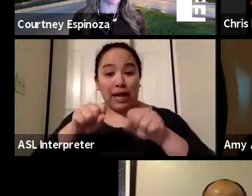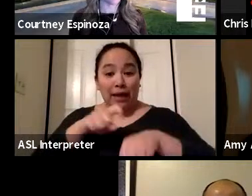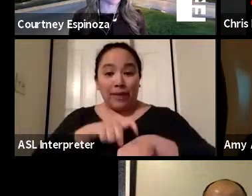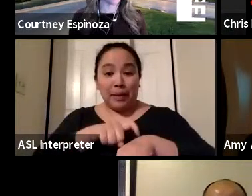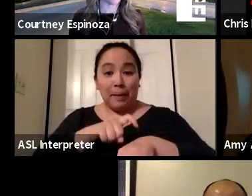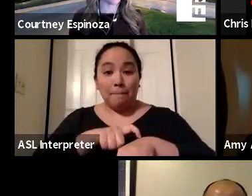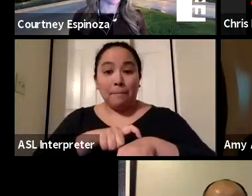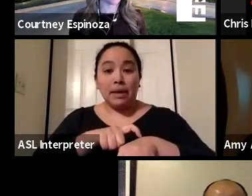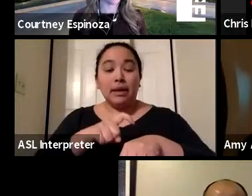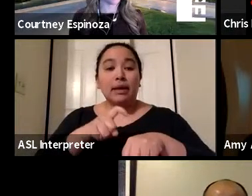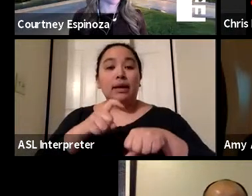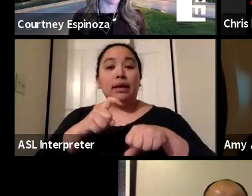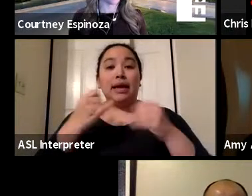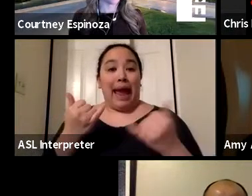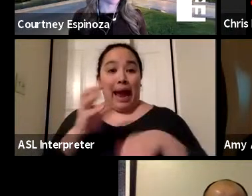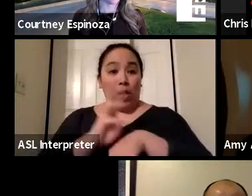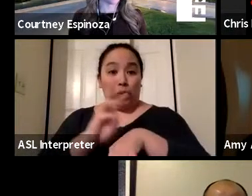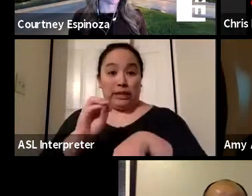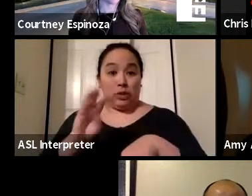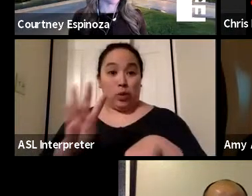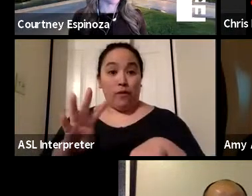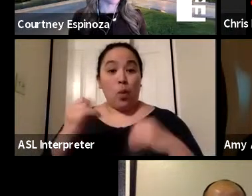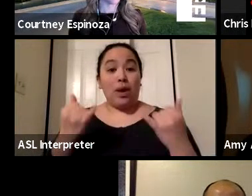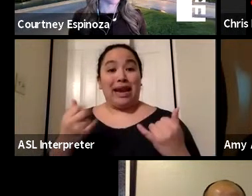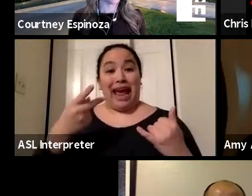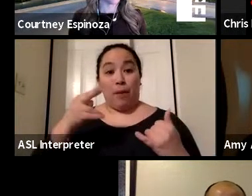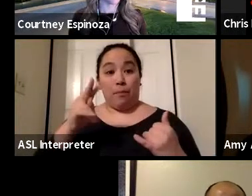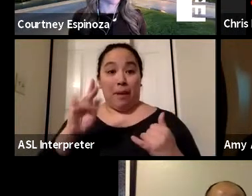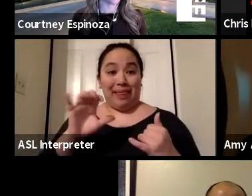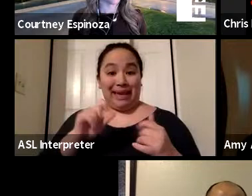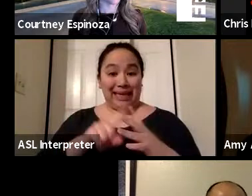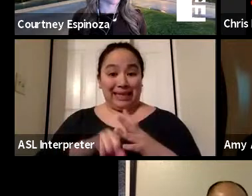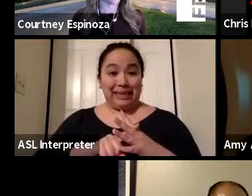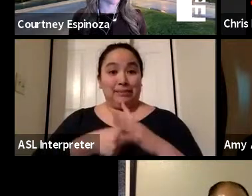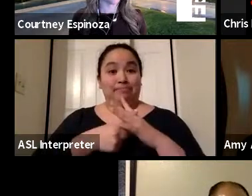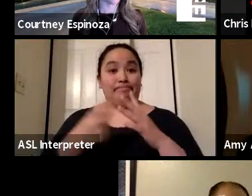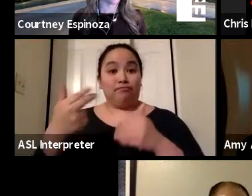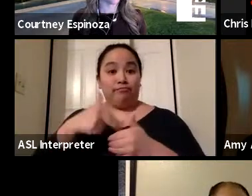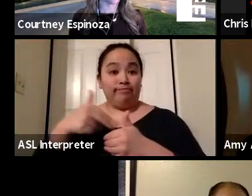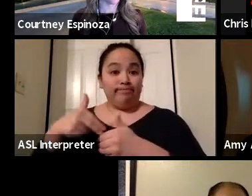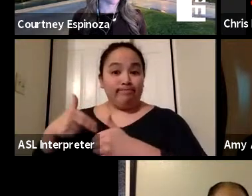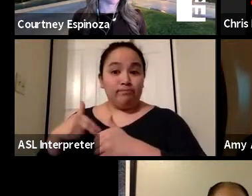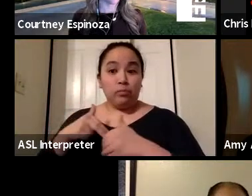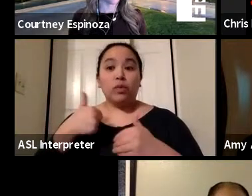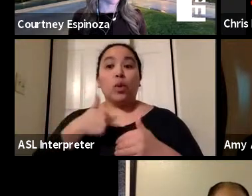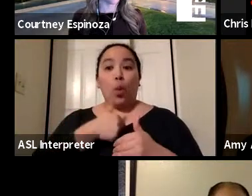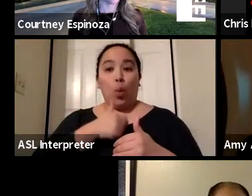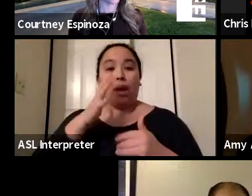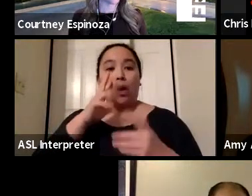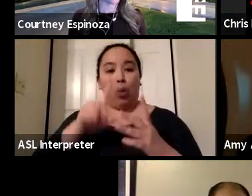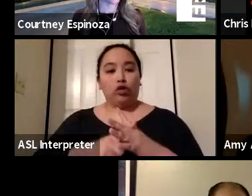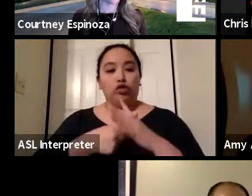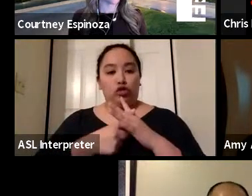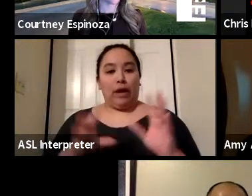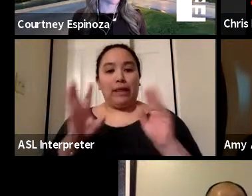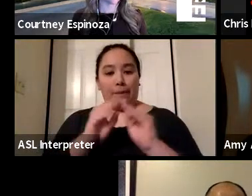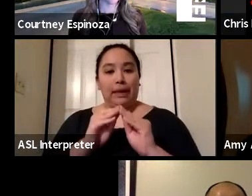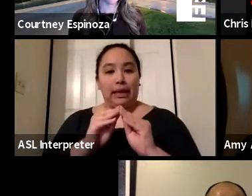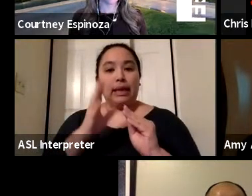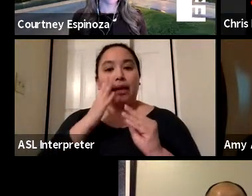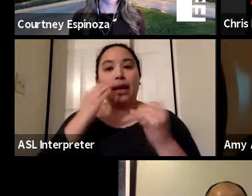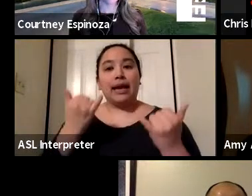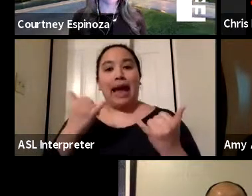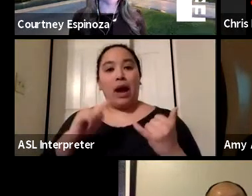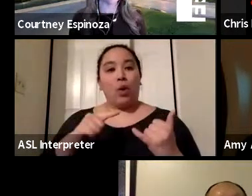6:04, and we're also allowing the public in simultaneously. So we're going to go ahead and kick off the meeting. I will officially turn it over